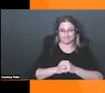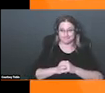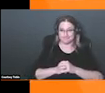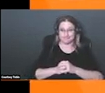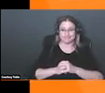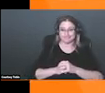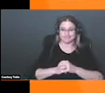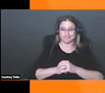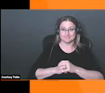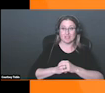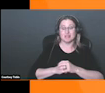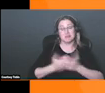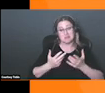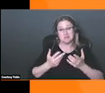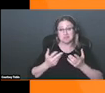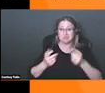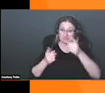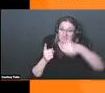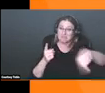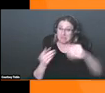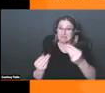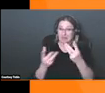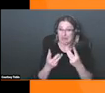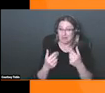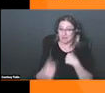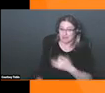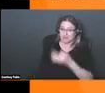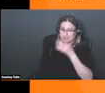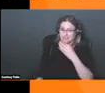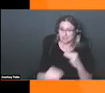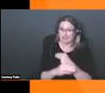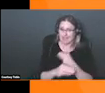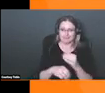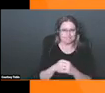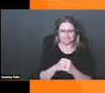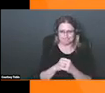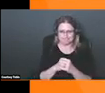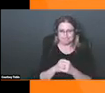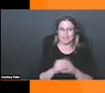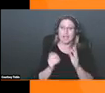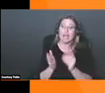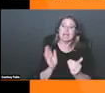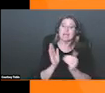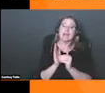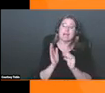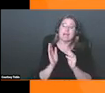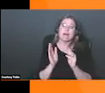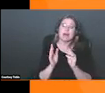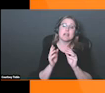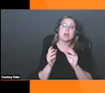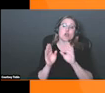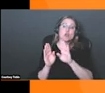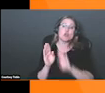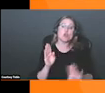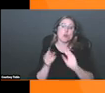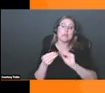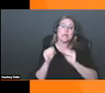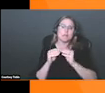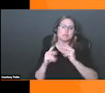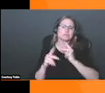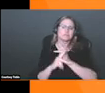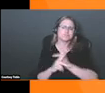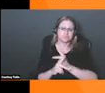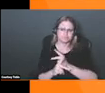Apparently that's what people tell me. Make sure your numbers add up. The grantors are often number crunchers, so you really got to double